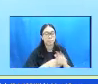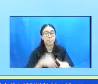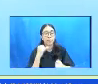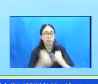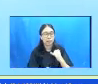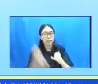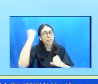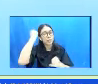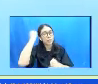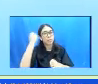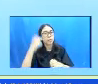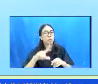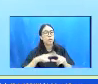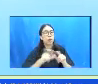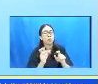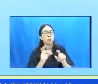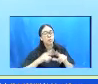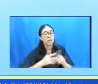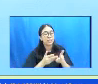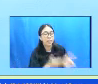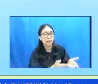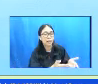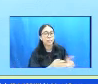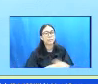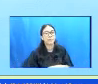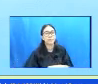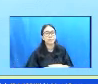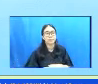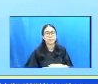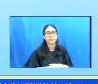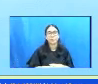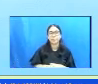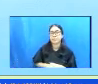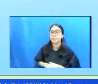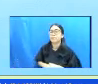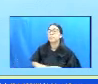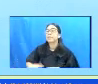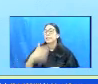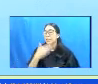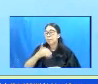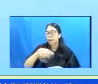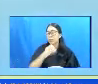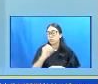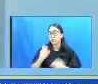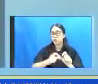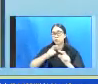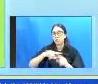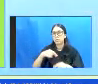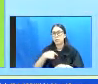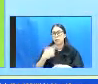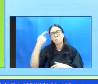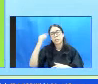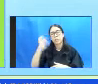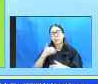of inclusion for climate discussions? Yeah, thank you, Jos. I think I share the same opinion with Pak Taki and also